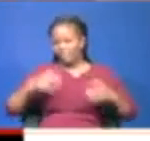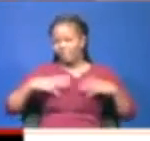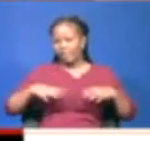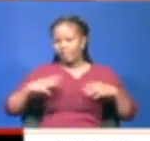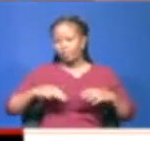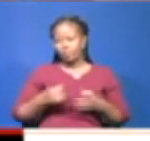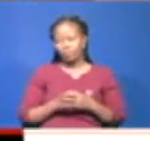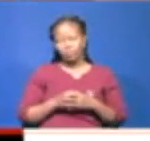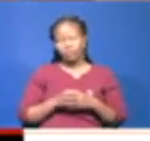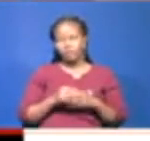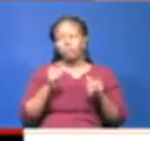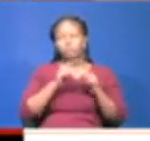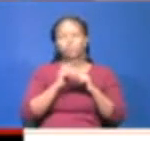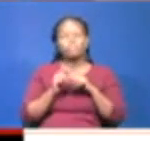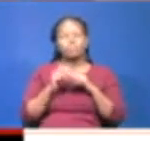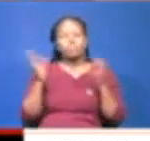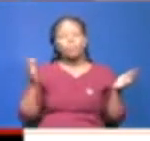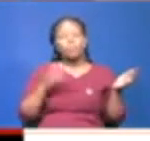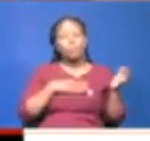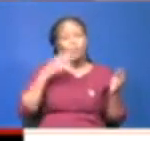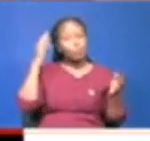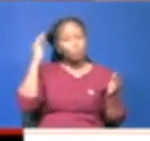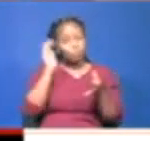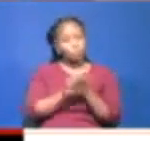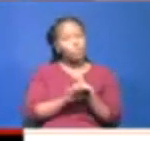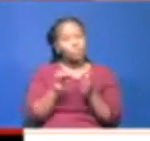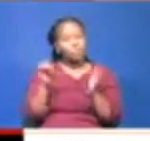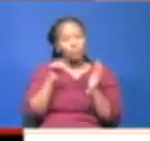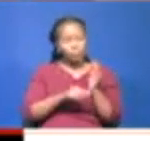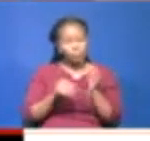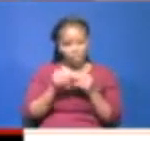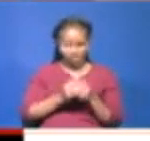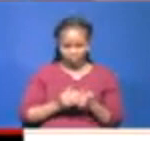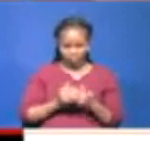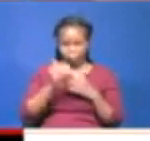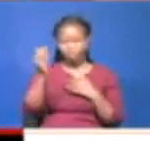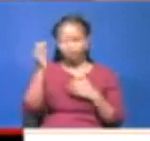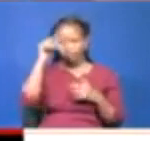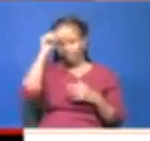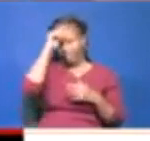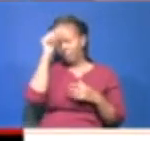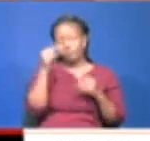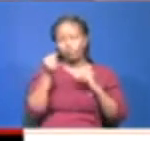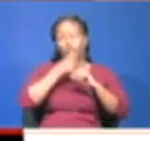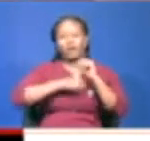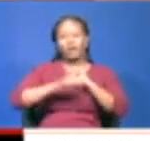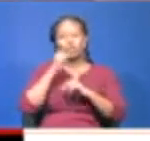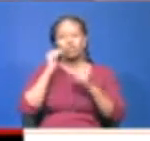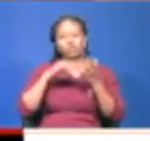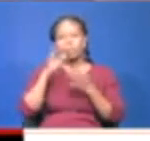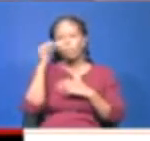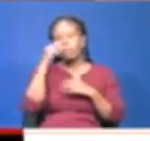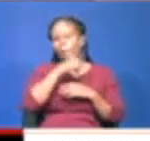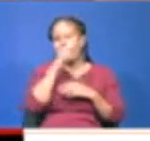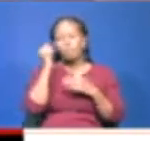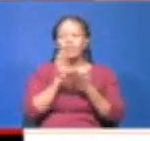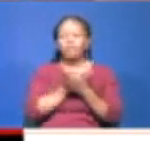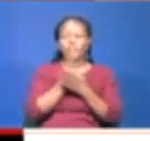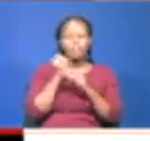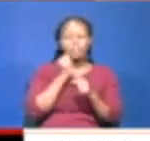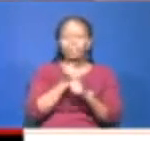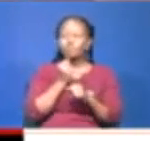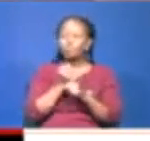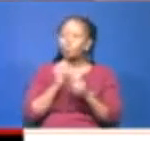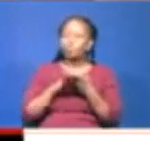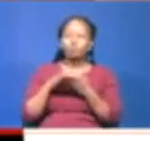to go. Mm-hmm. And I believe it will go in that direction. We're so hopeful the government will step up more. The private sector is doing more, and we will continue to do